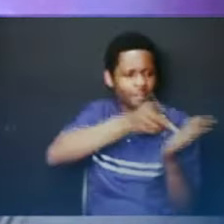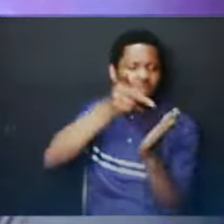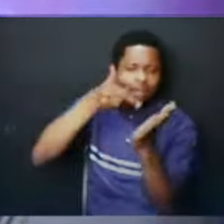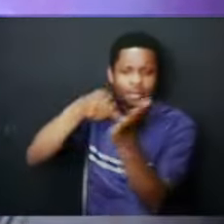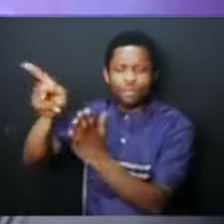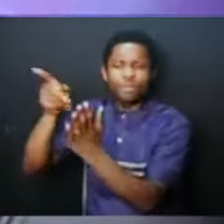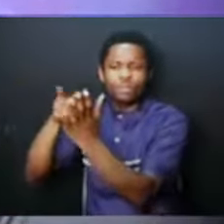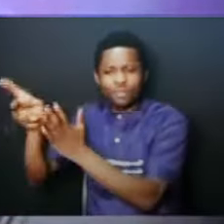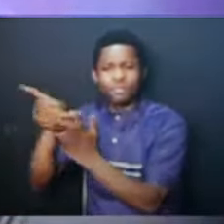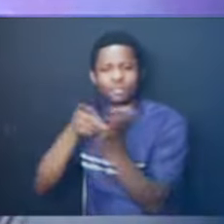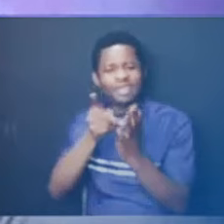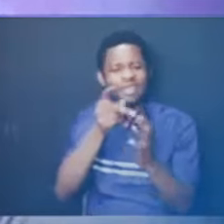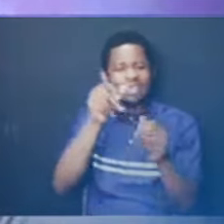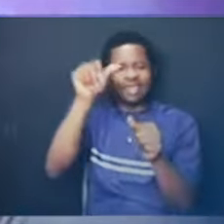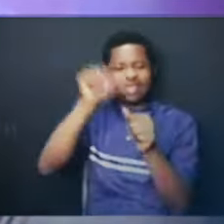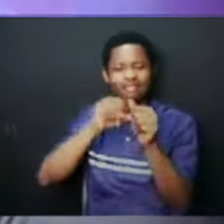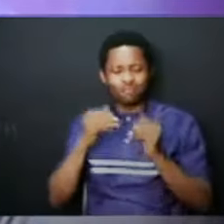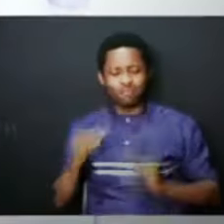they have